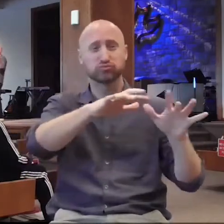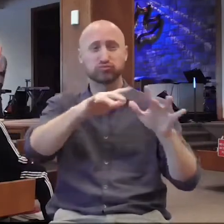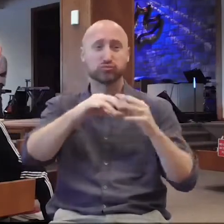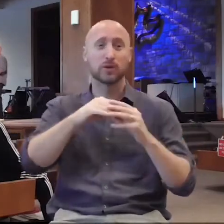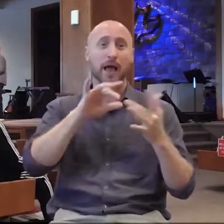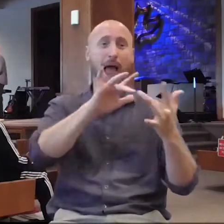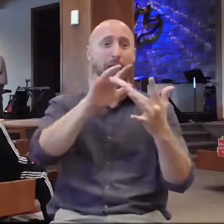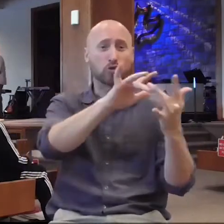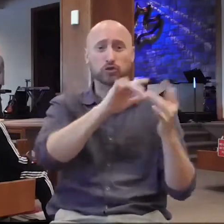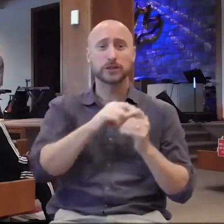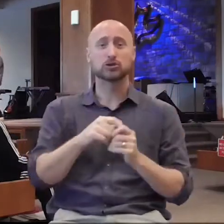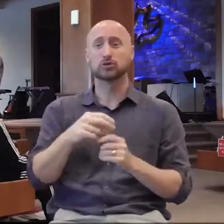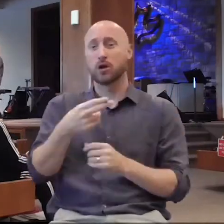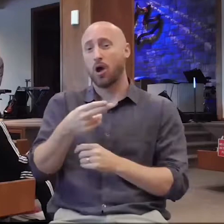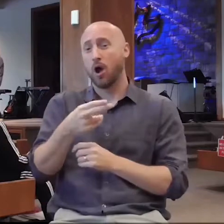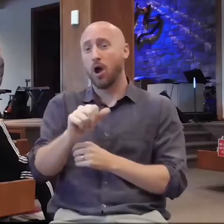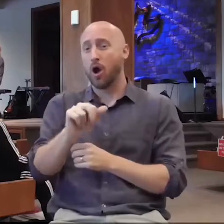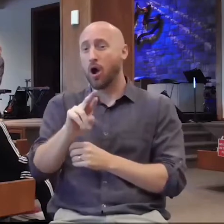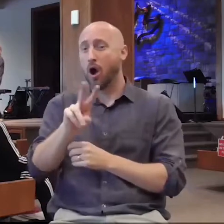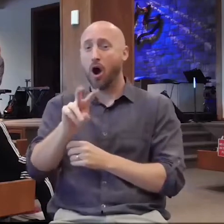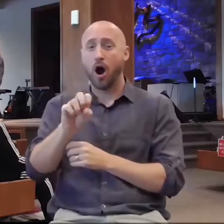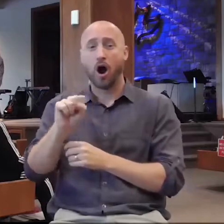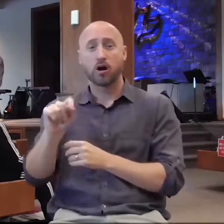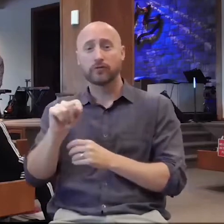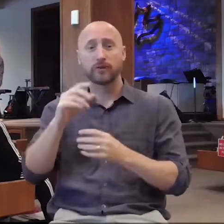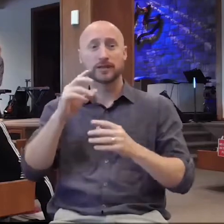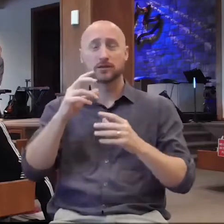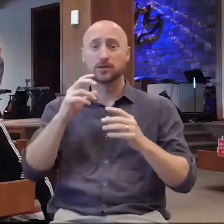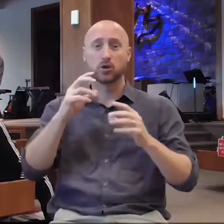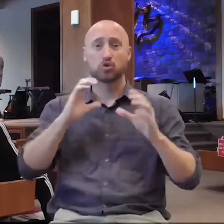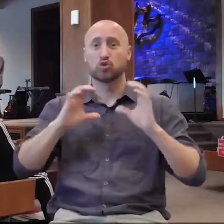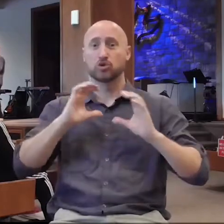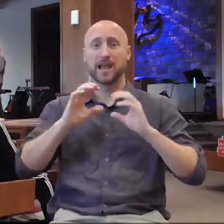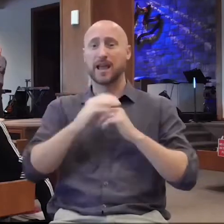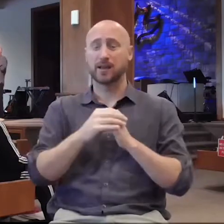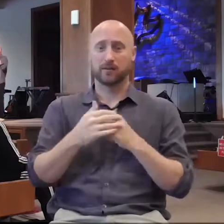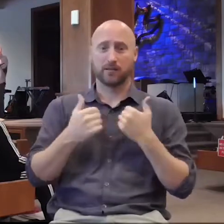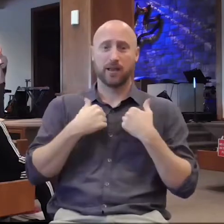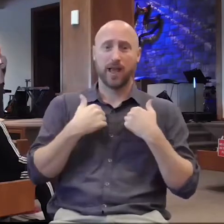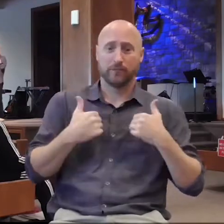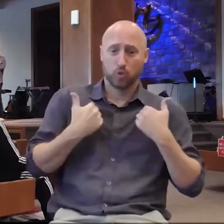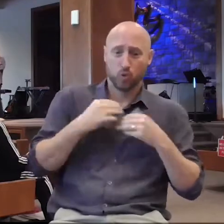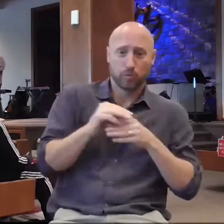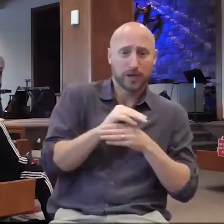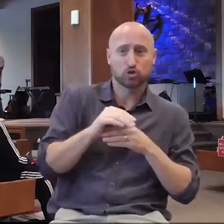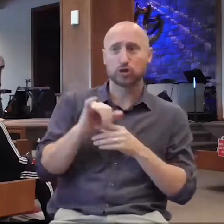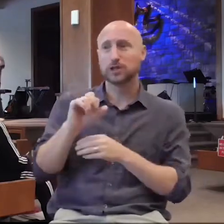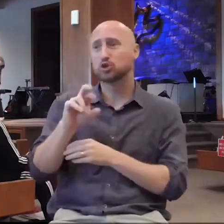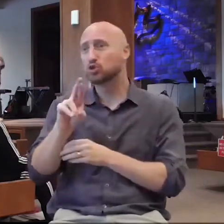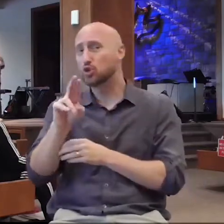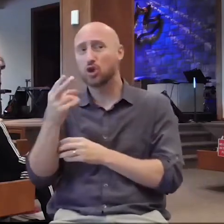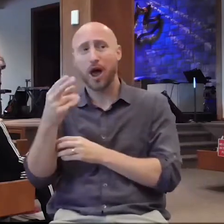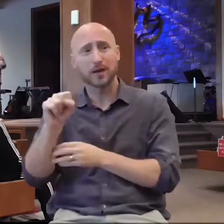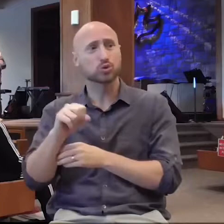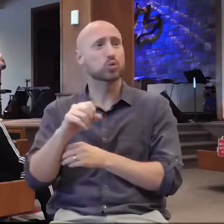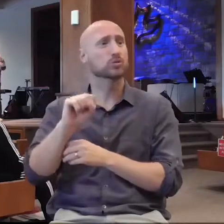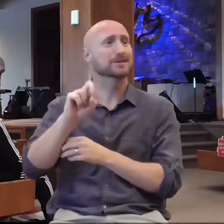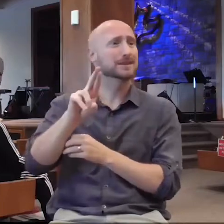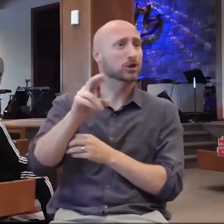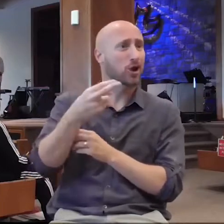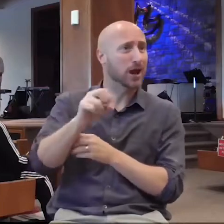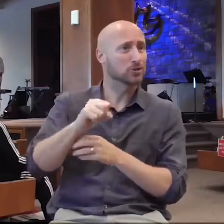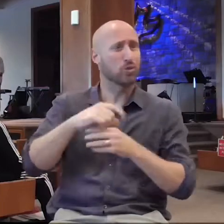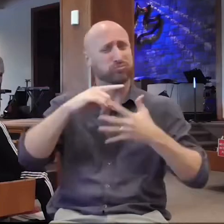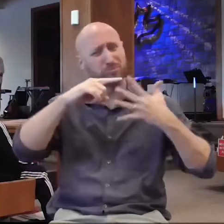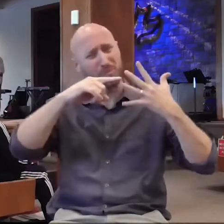They do Harvest Crusades. You know, they have youth ministry, junior high, senior high. You know, they've got all kinds of things going on. You